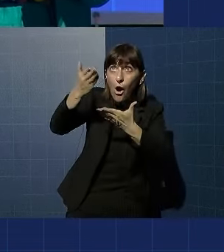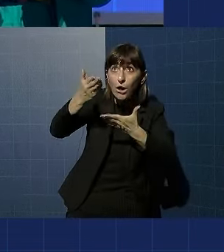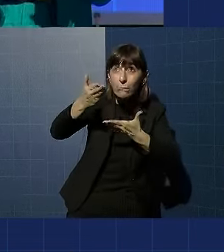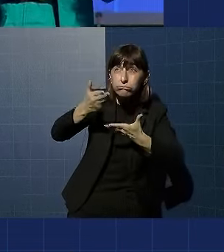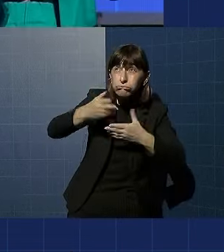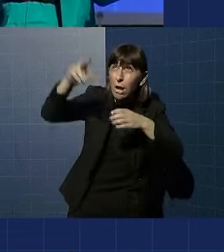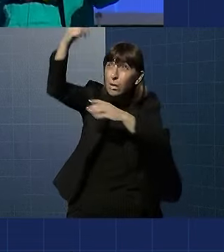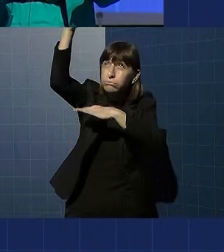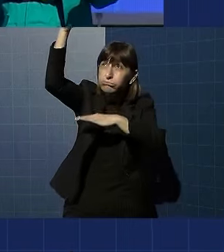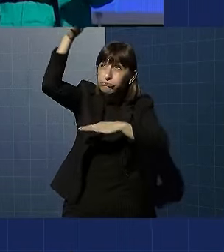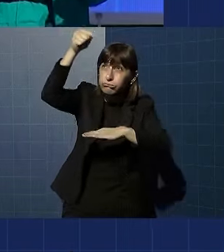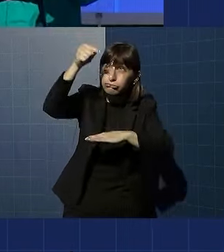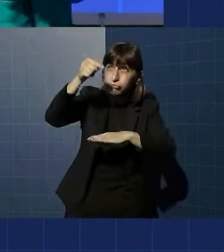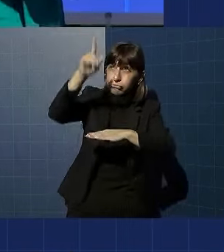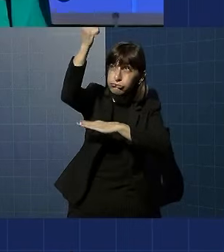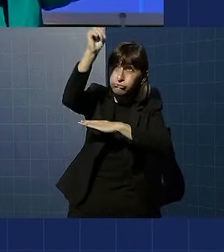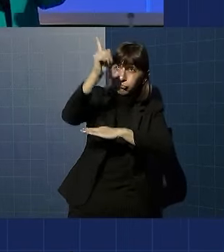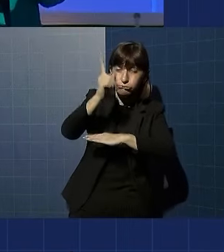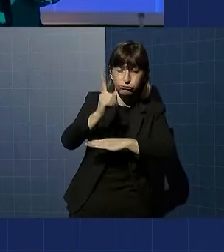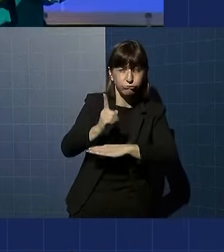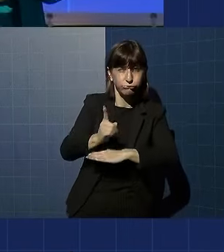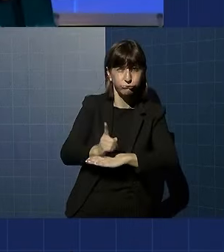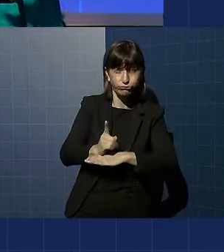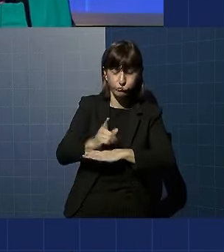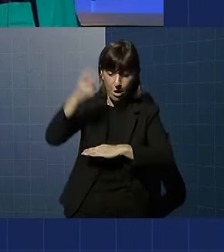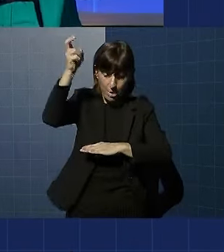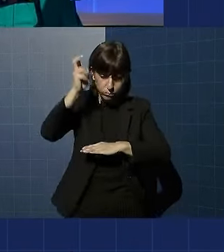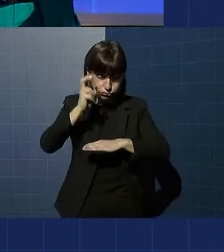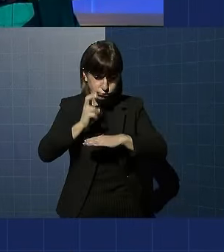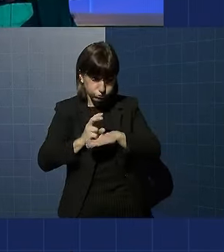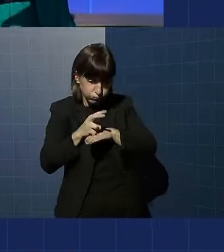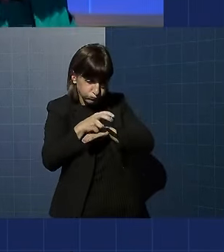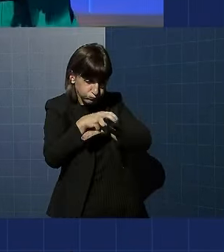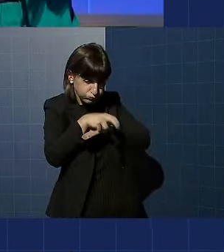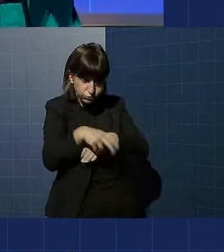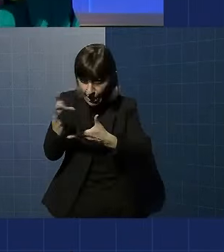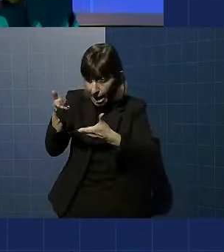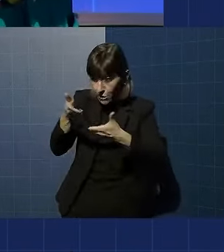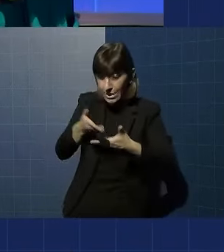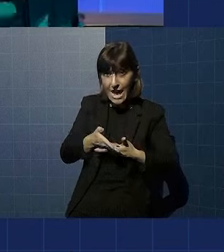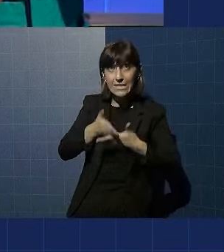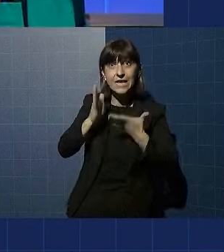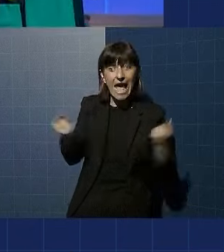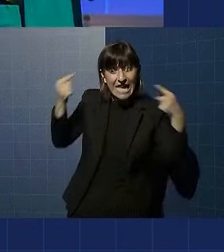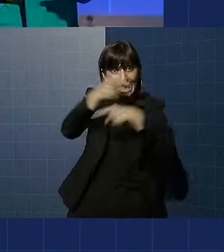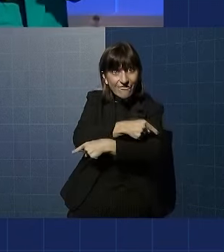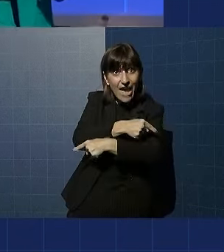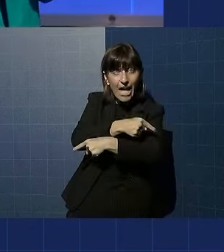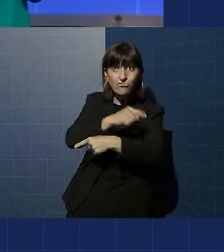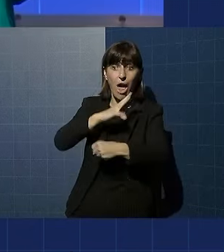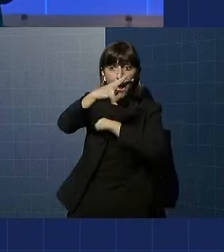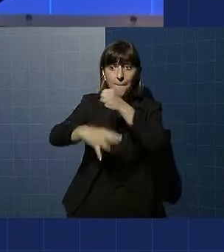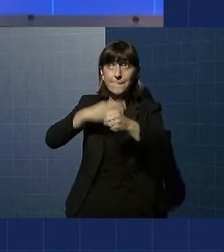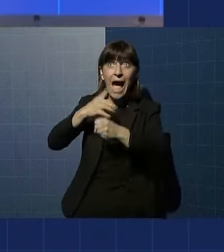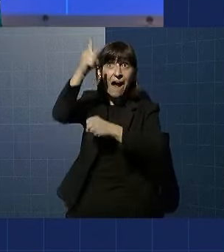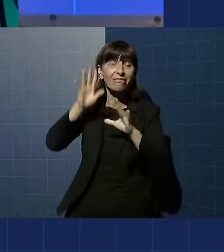of. If we land on Mars, at least to our knowledge, there will be nobody. So this is also something that we need to plan